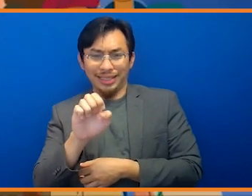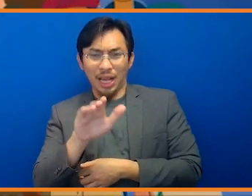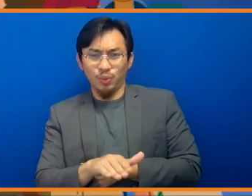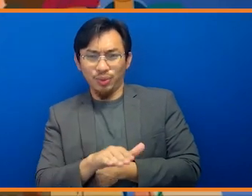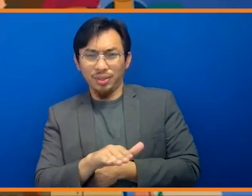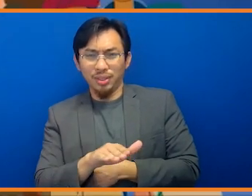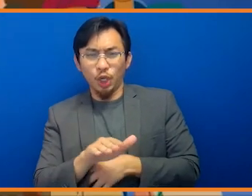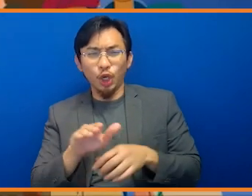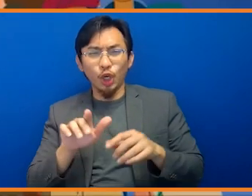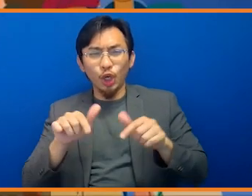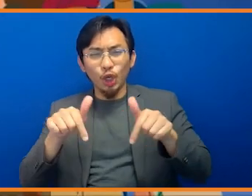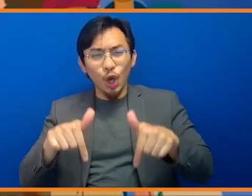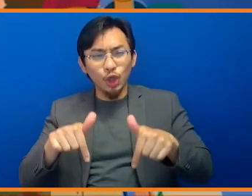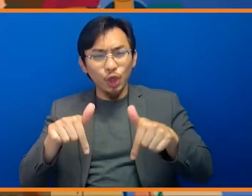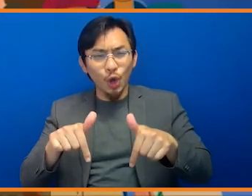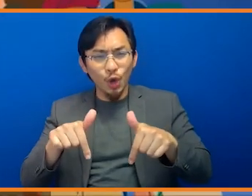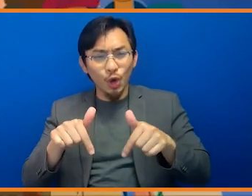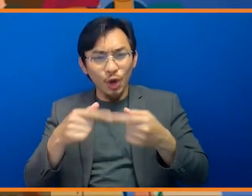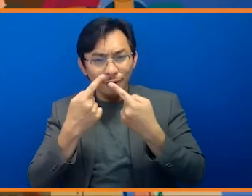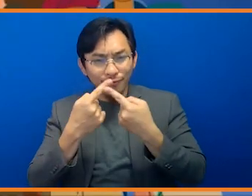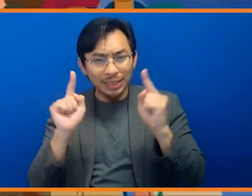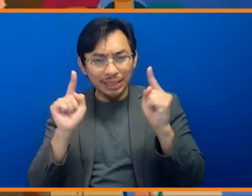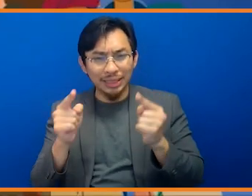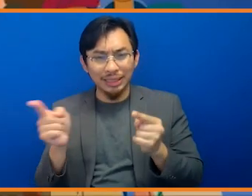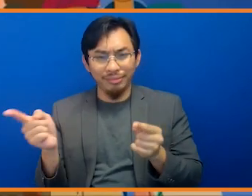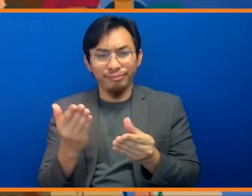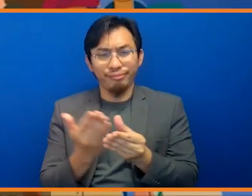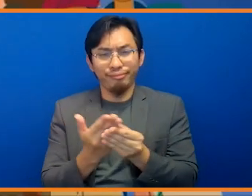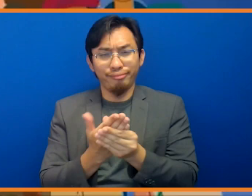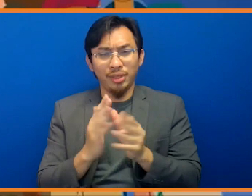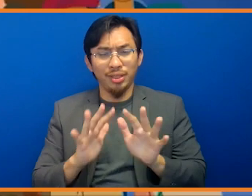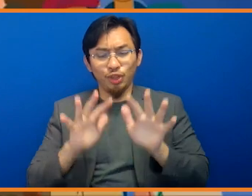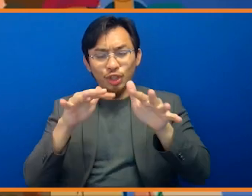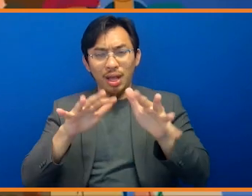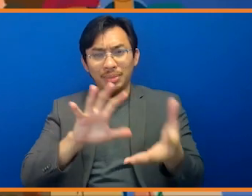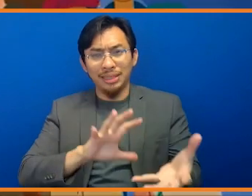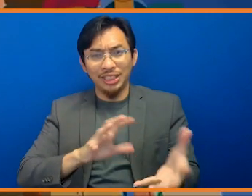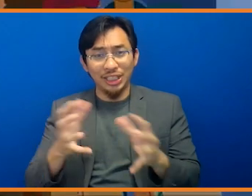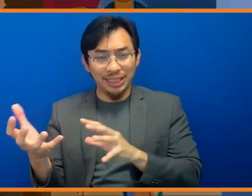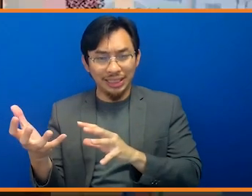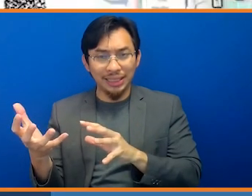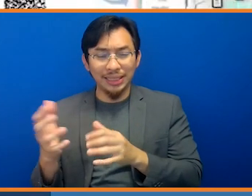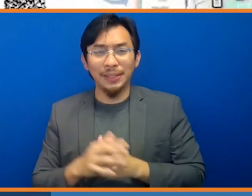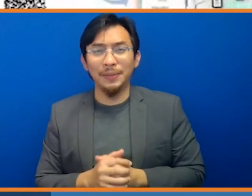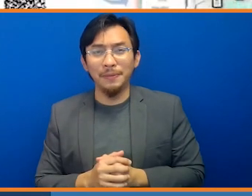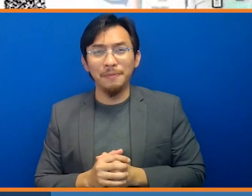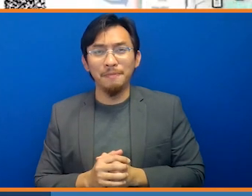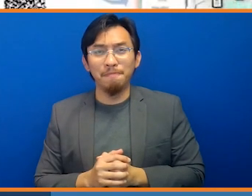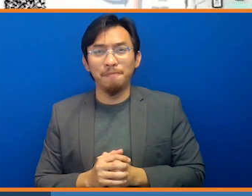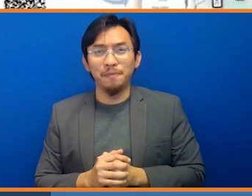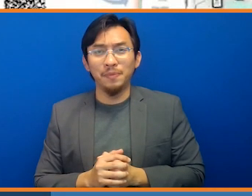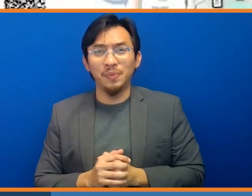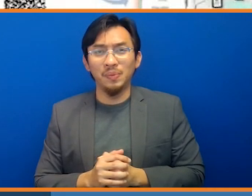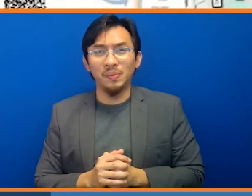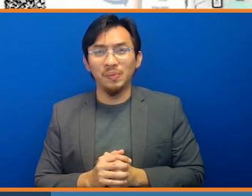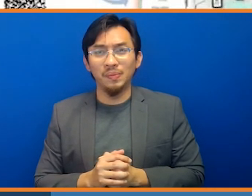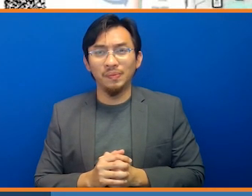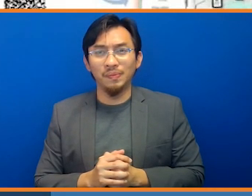University's activity for archiving the tsunami disaster.